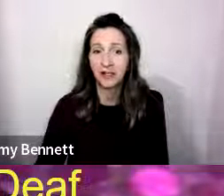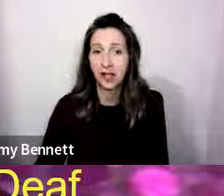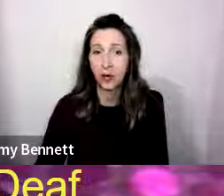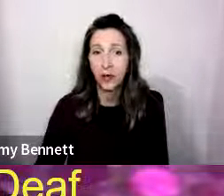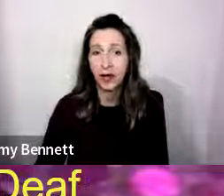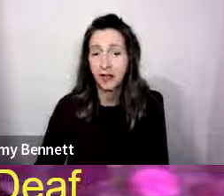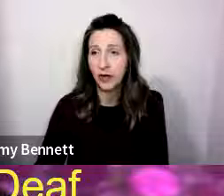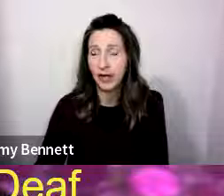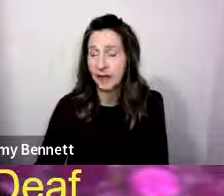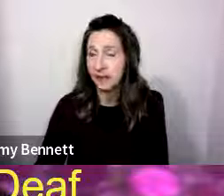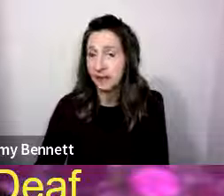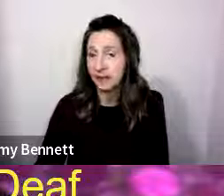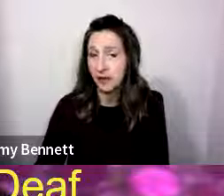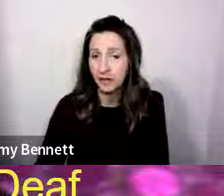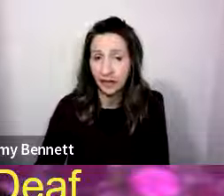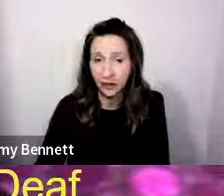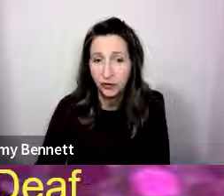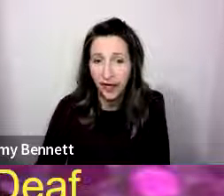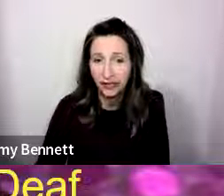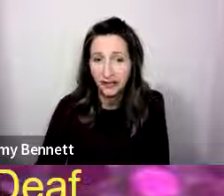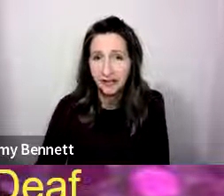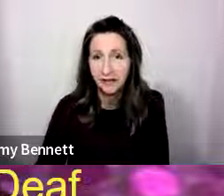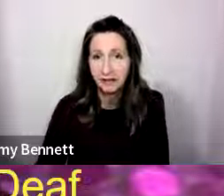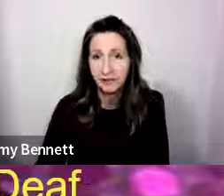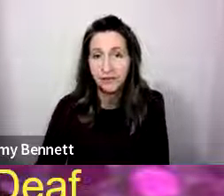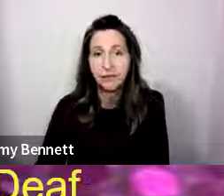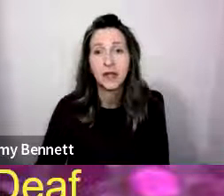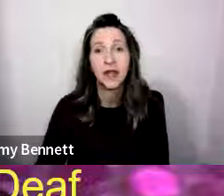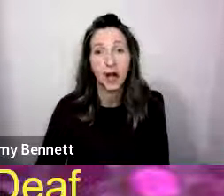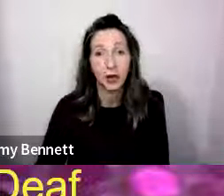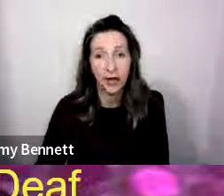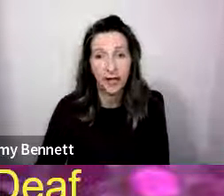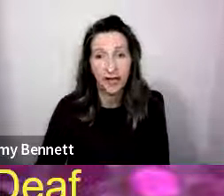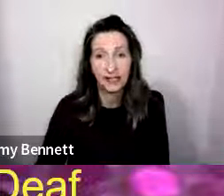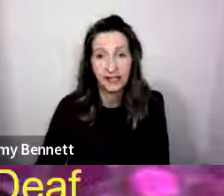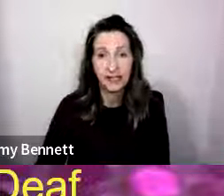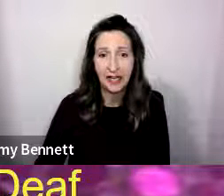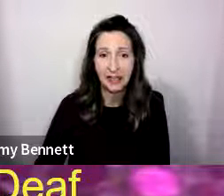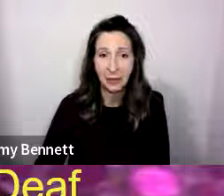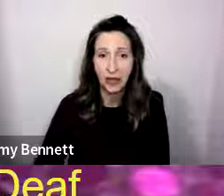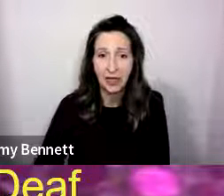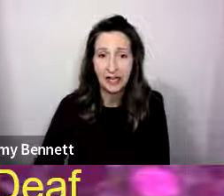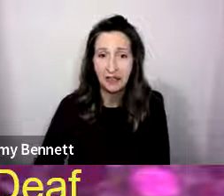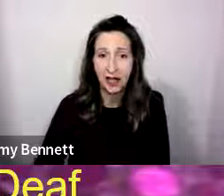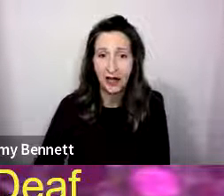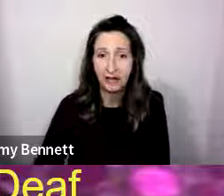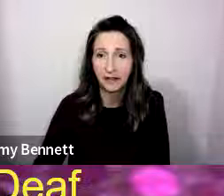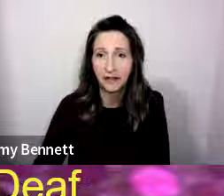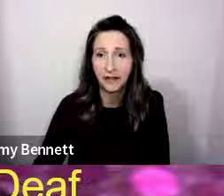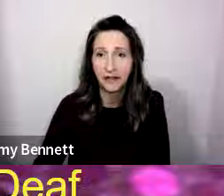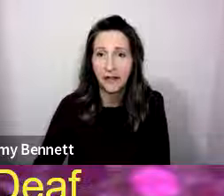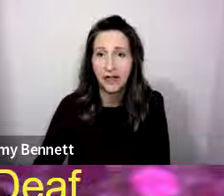let us know. I know it might have been a little too fast. Oh, okay, I see that someone in the